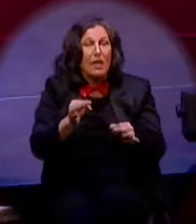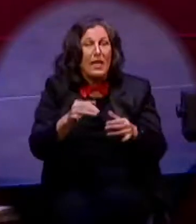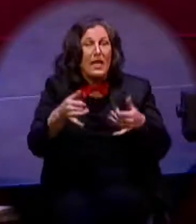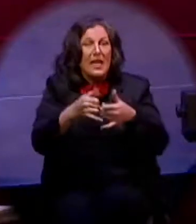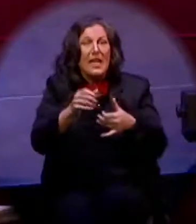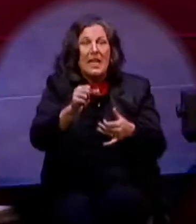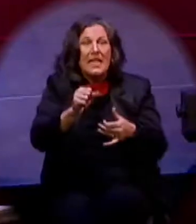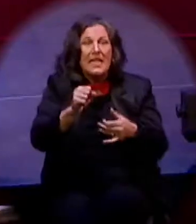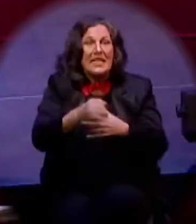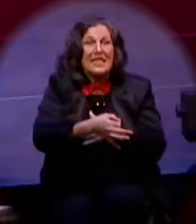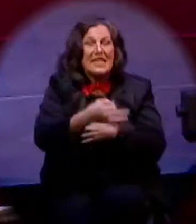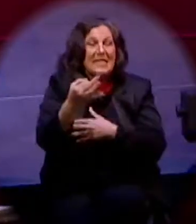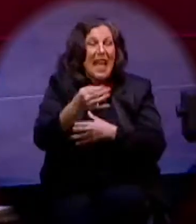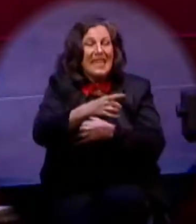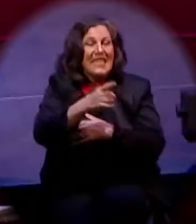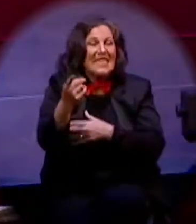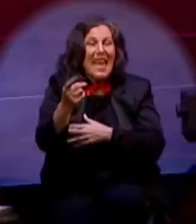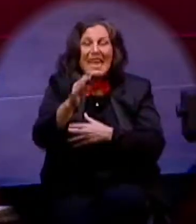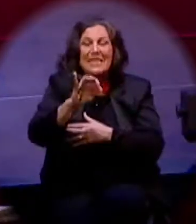Sunny Days Media.